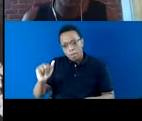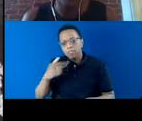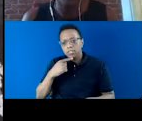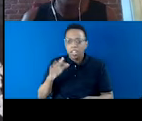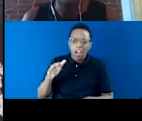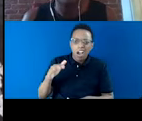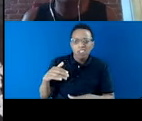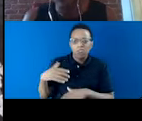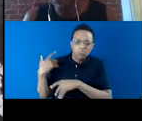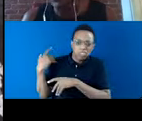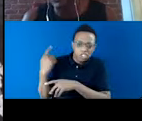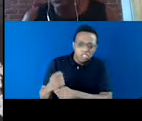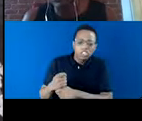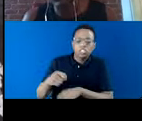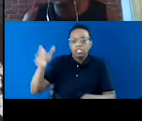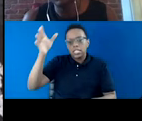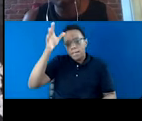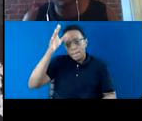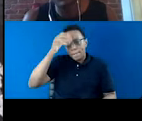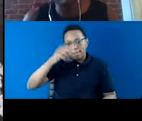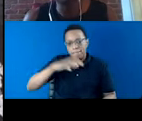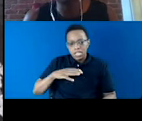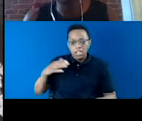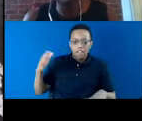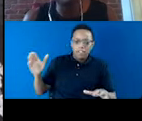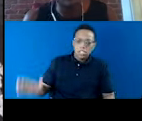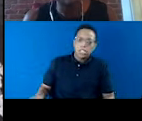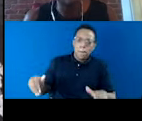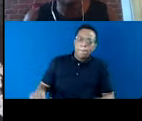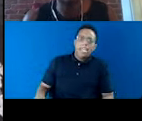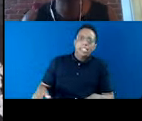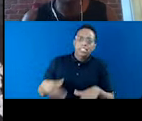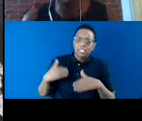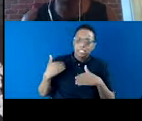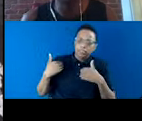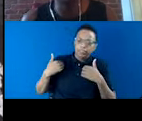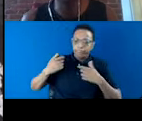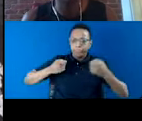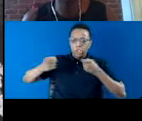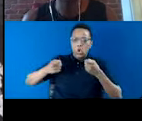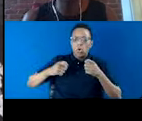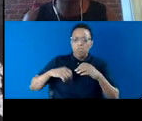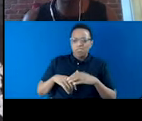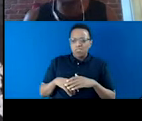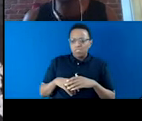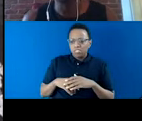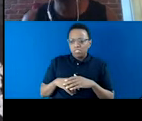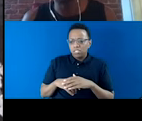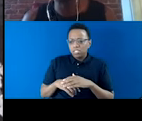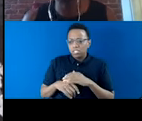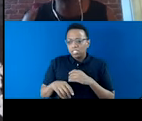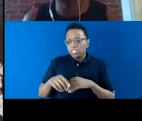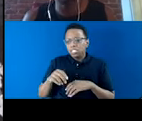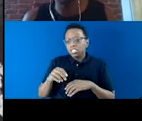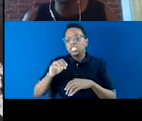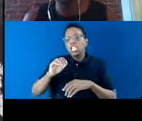that men wear the pants in the Yoruba family. Her response to that is, and when did you start wearing pants?